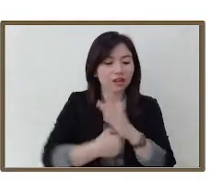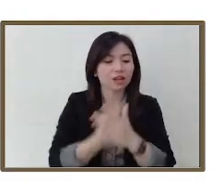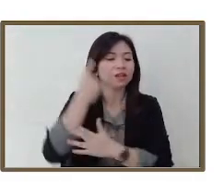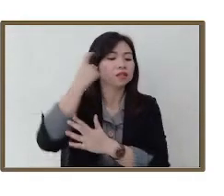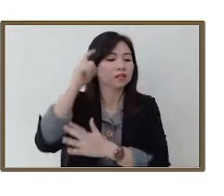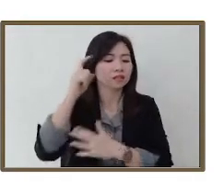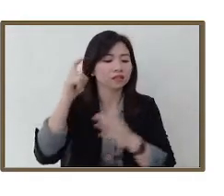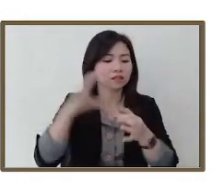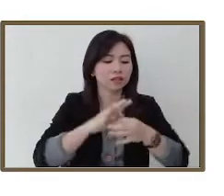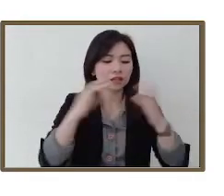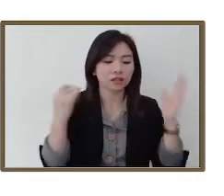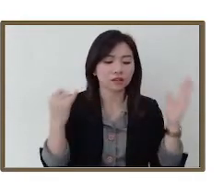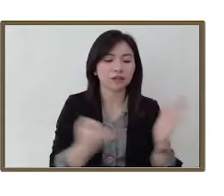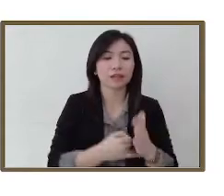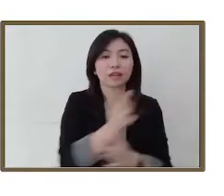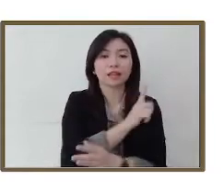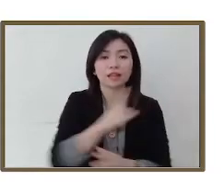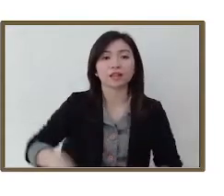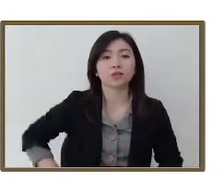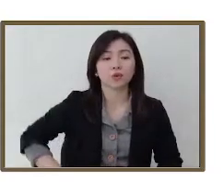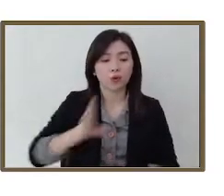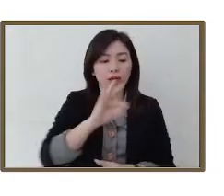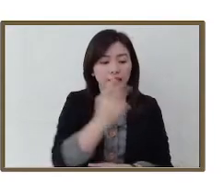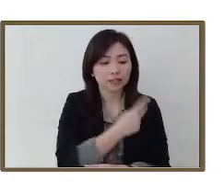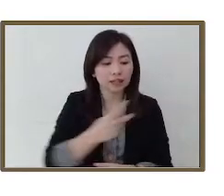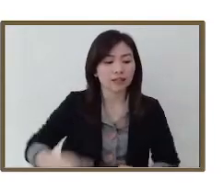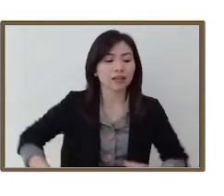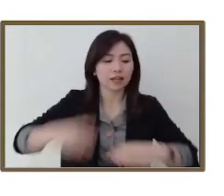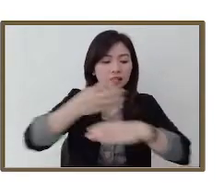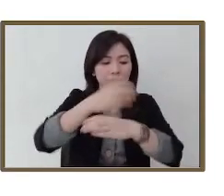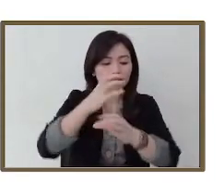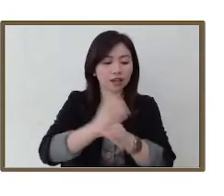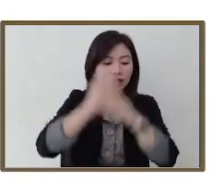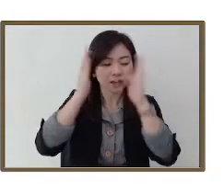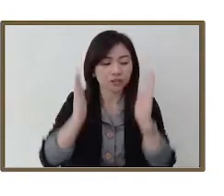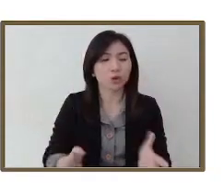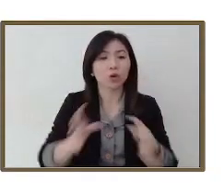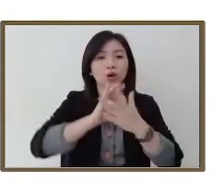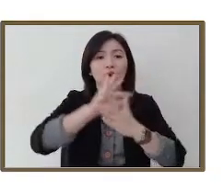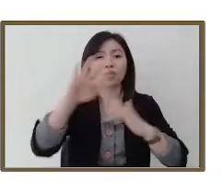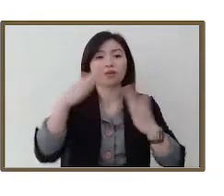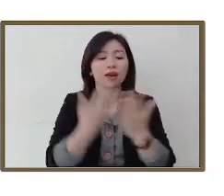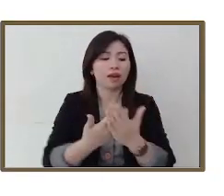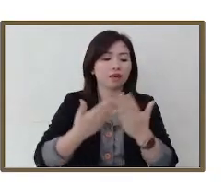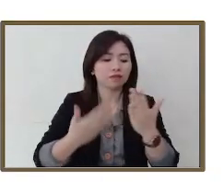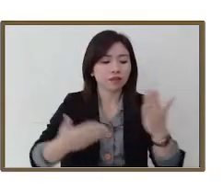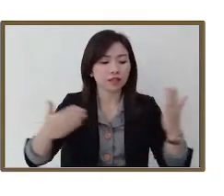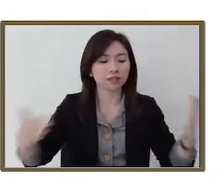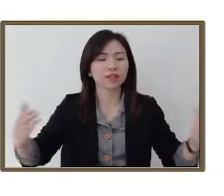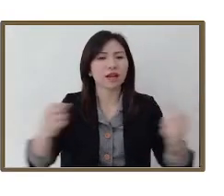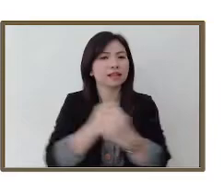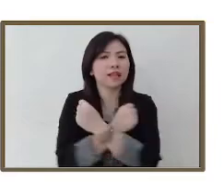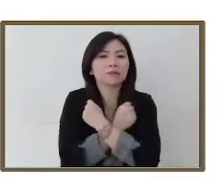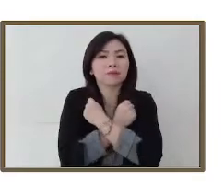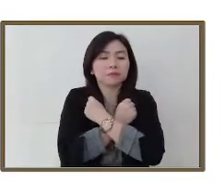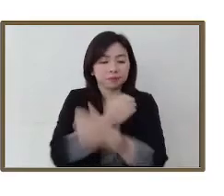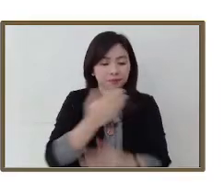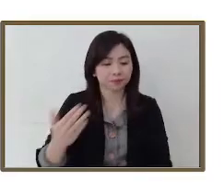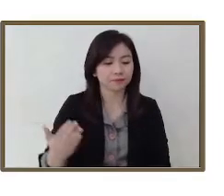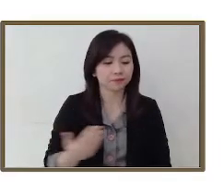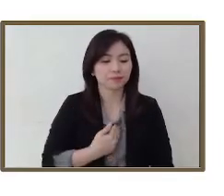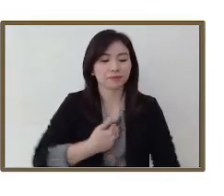top. Just think of it, the Lord and King, the Creator of everything, loves